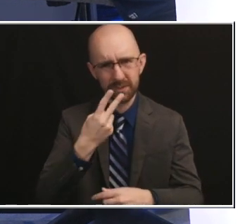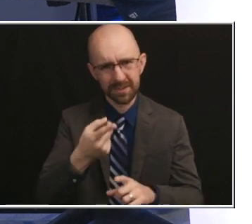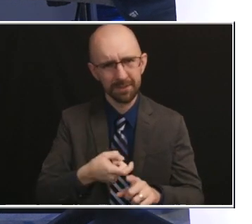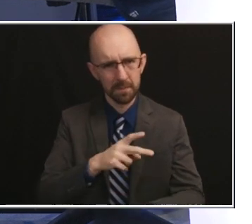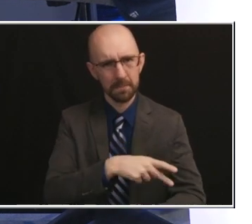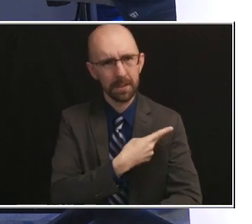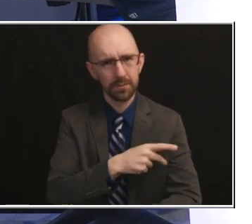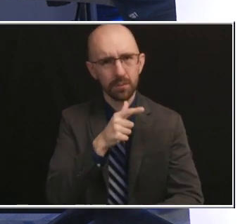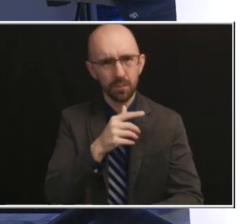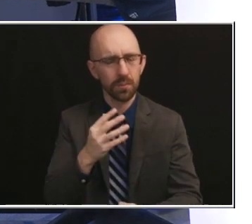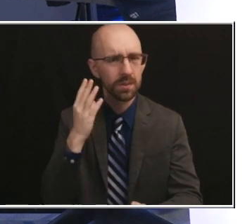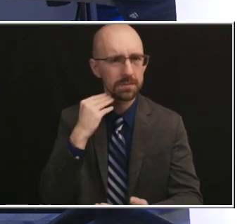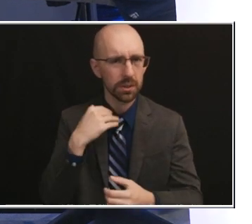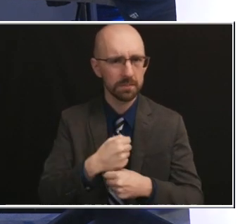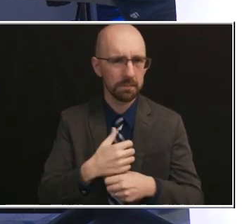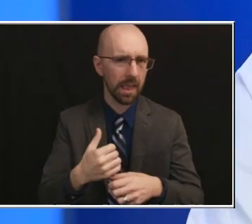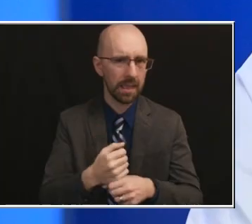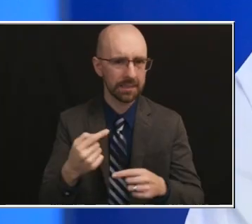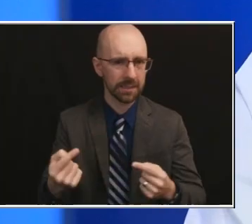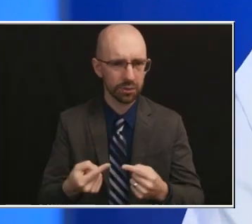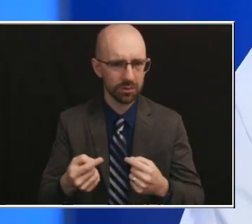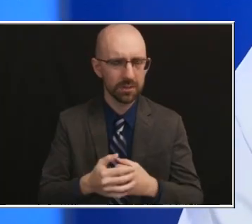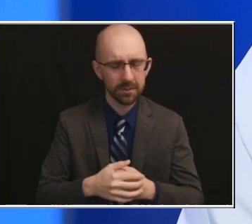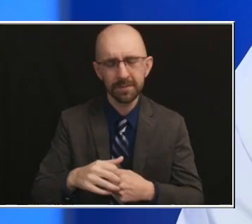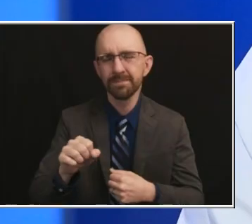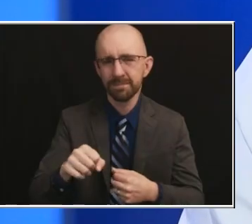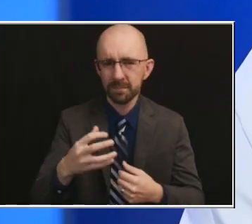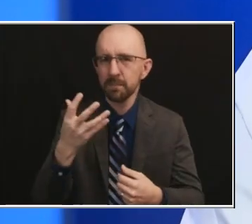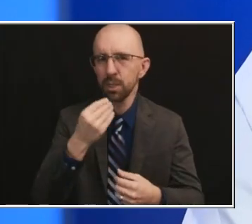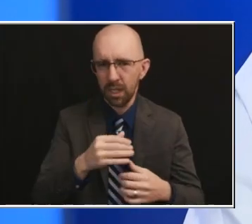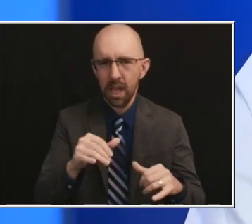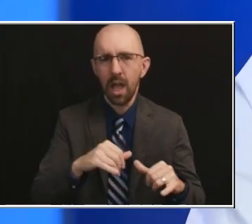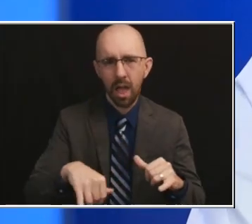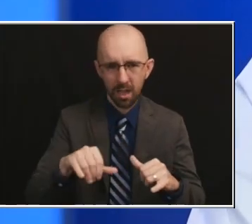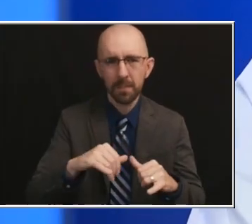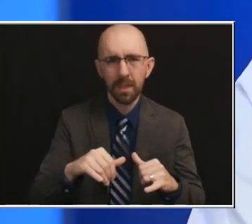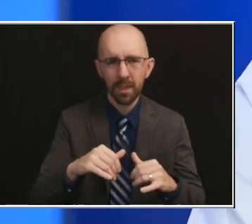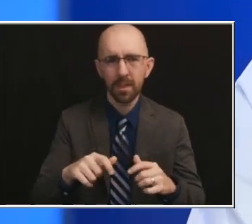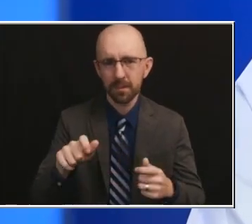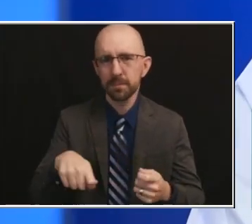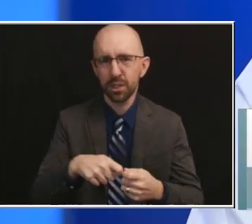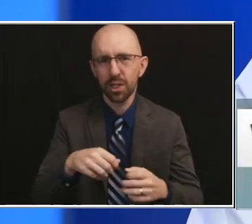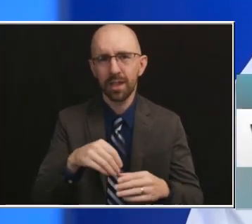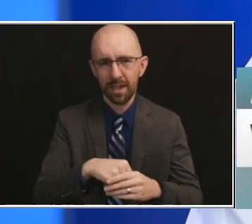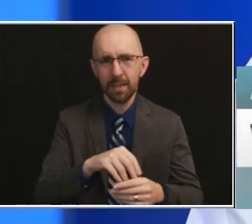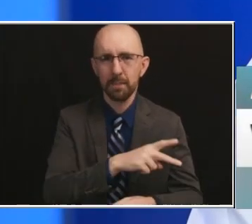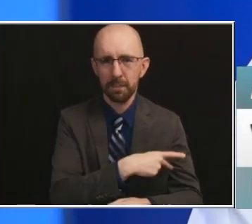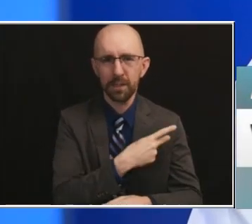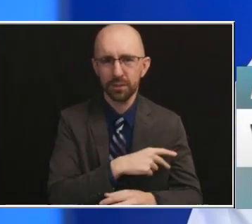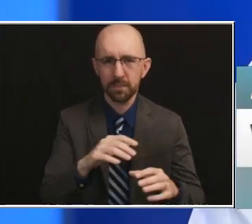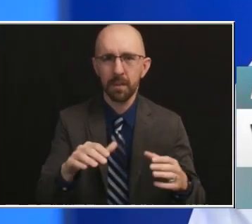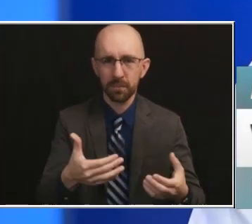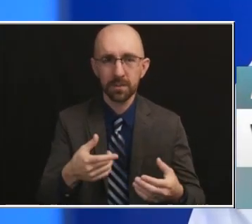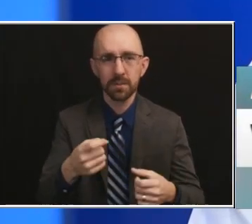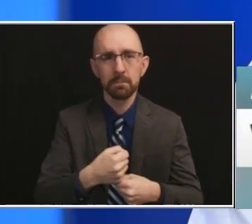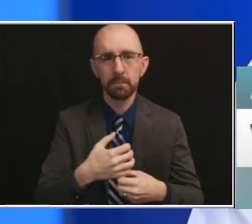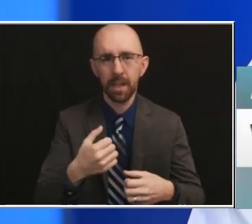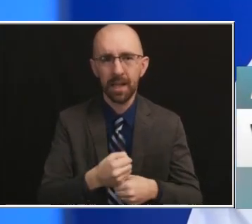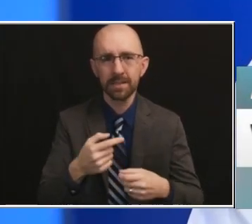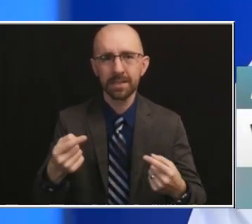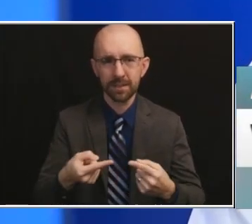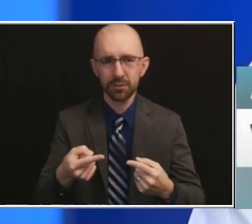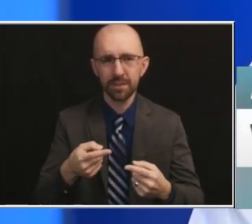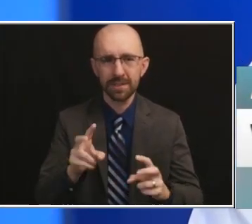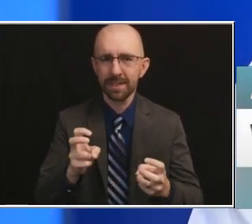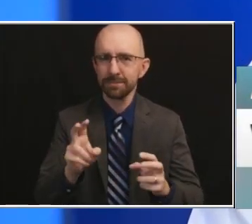suffered blast injuries? Yeah, it's pretty common, particularly in our patient population. So blast injury is a signature wound of the Iraq